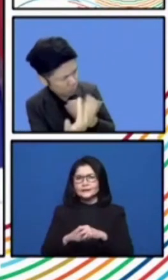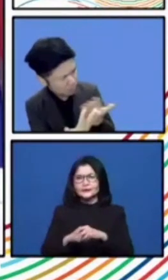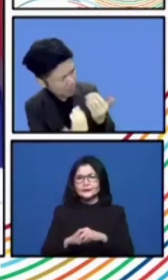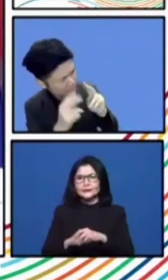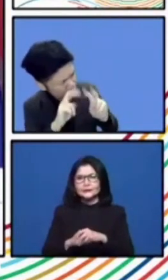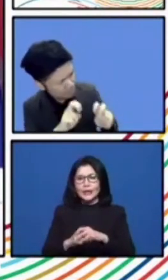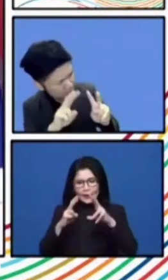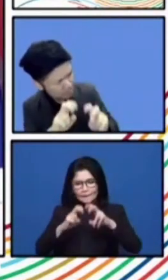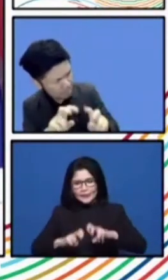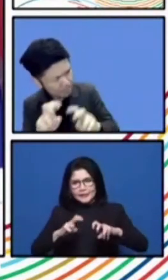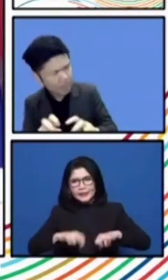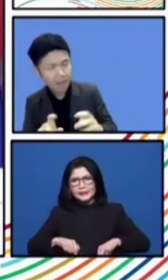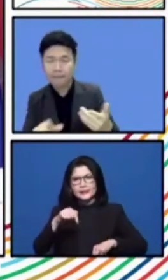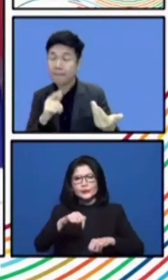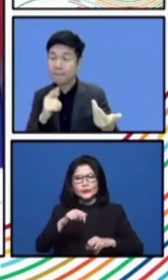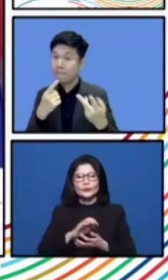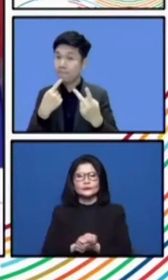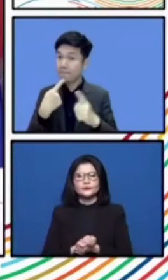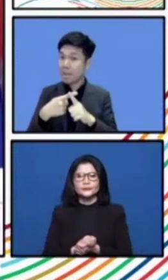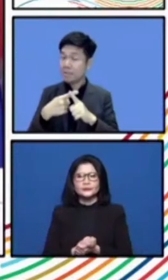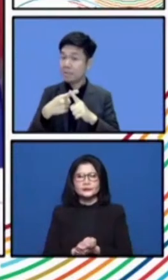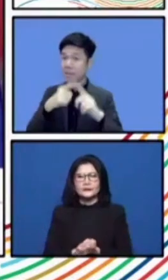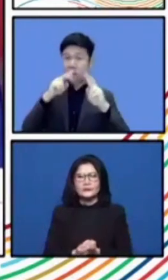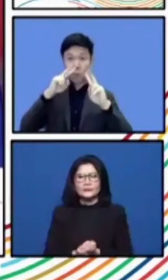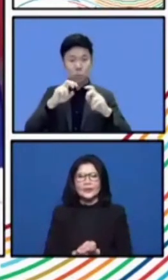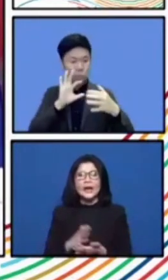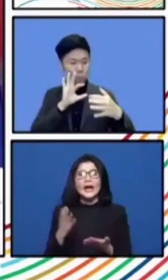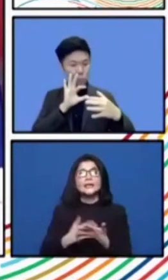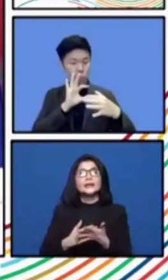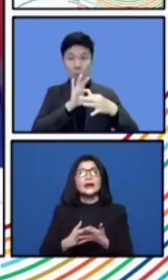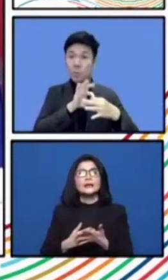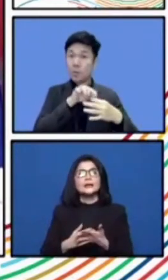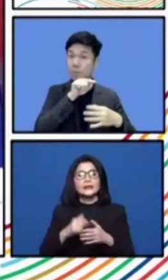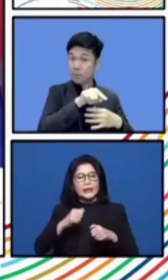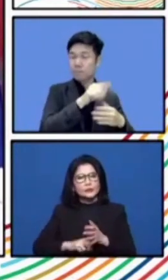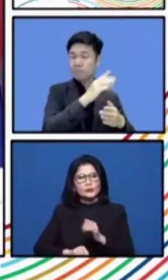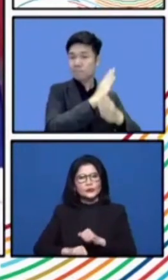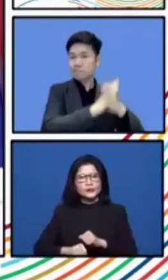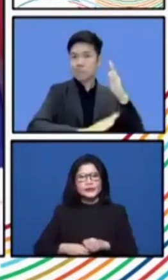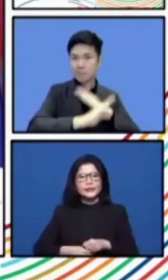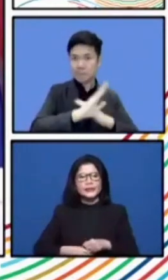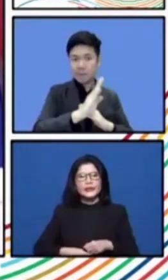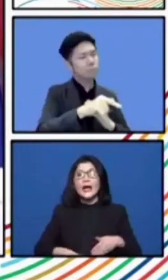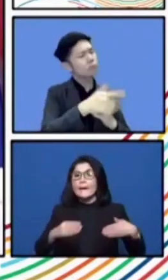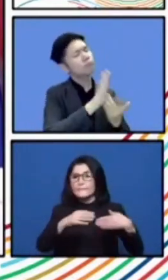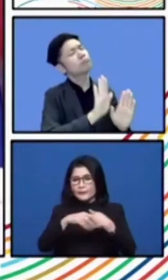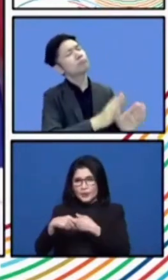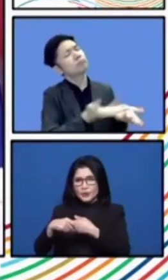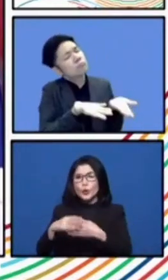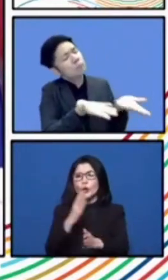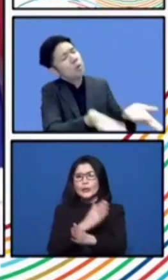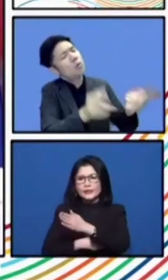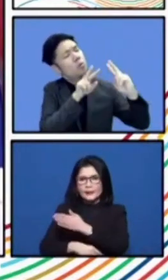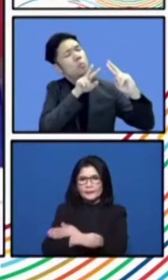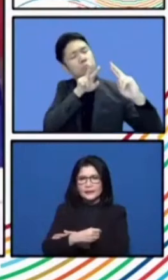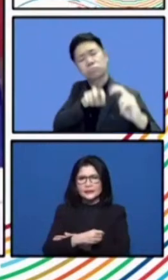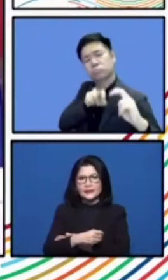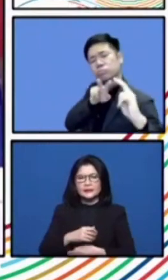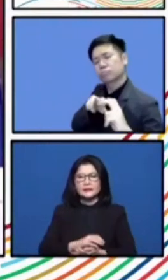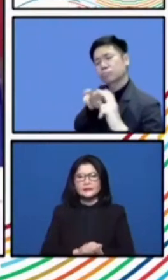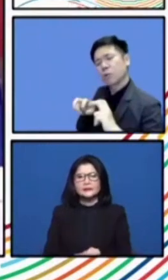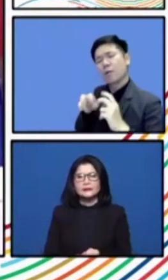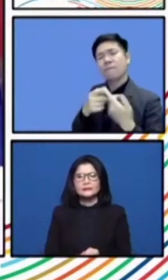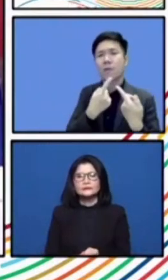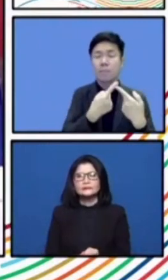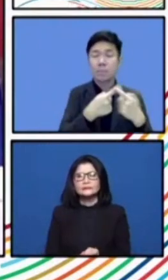disability and user-led research and development of universally designed Goods service equipment and